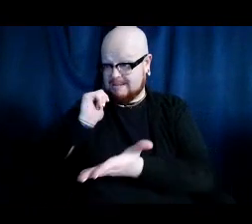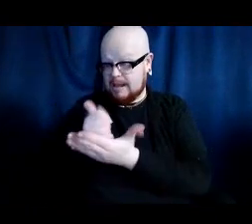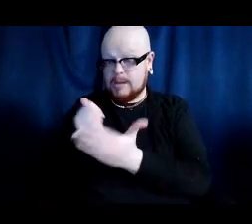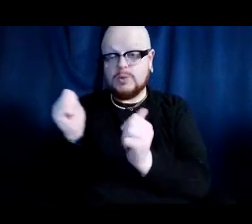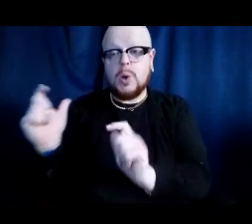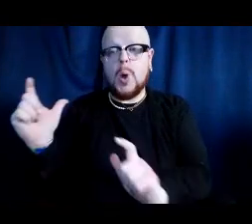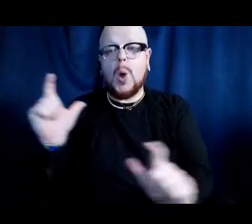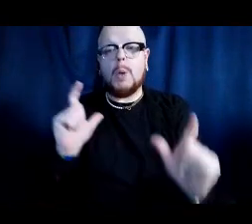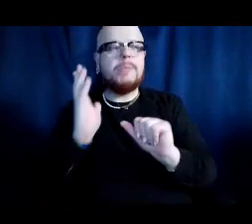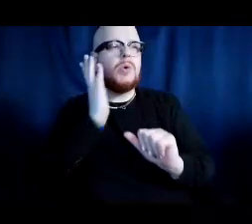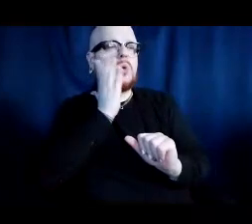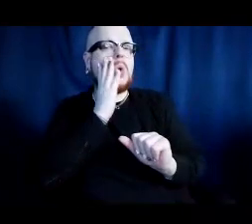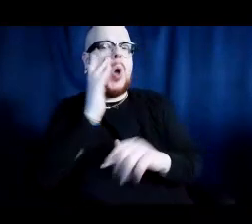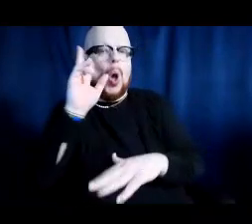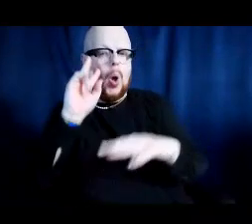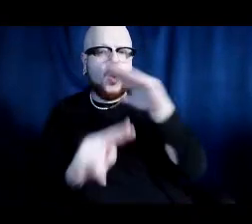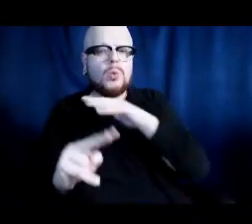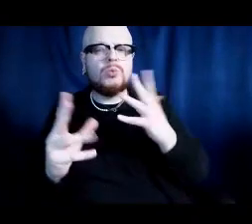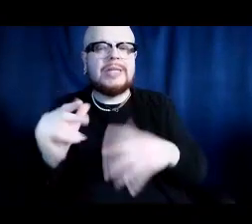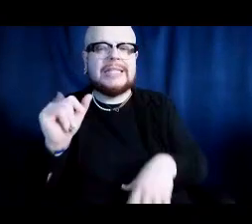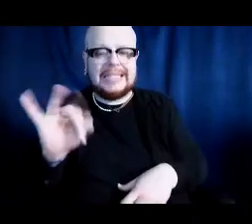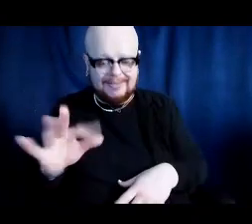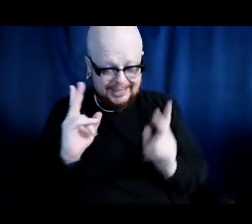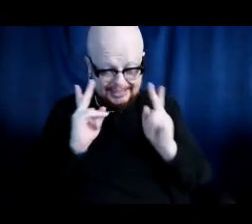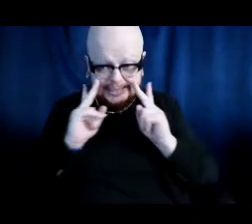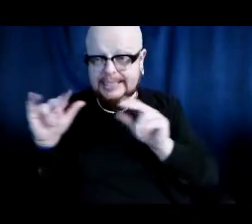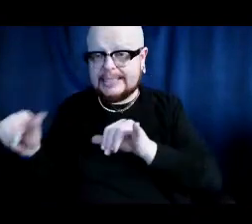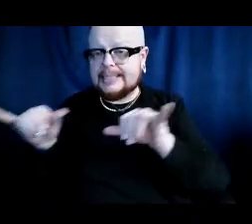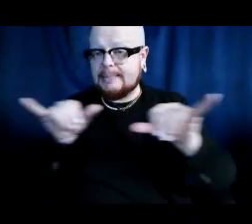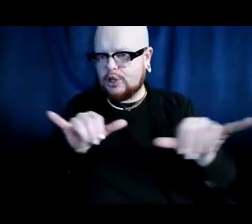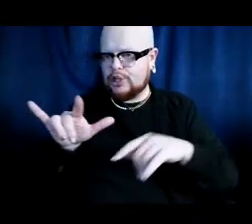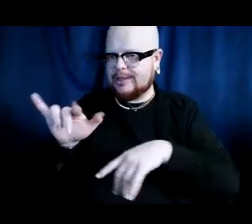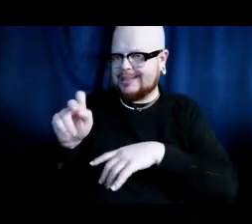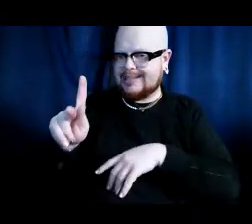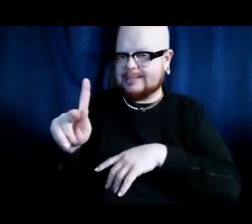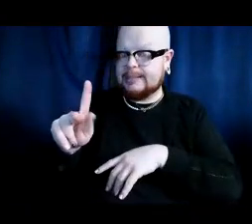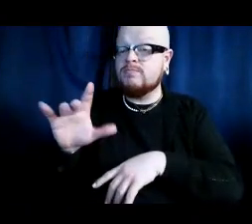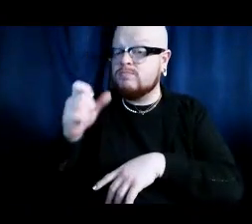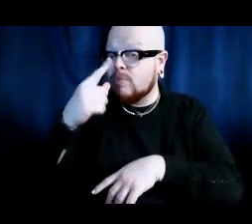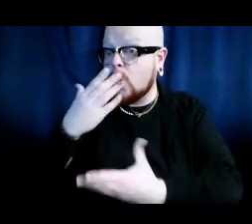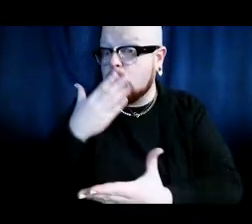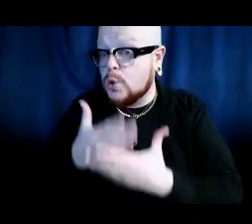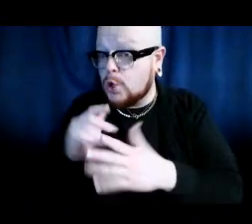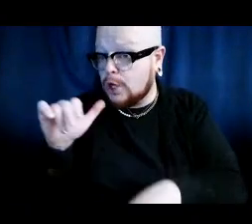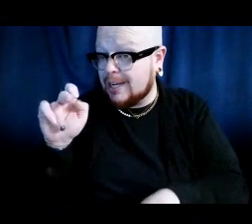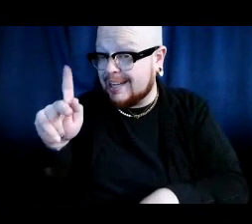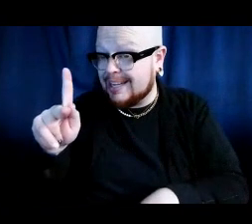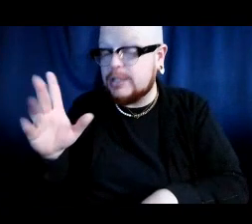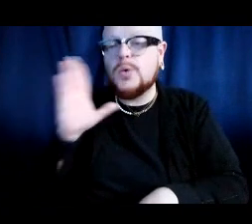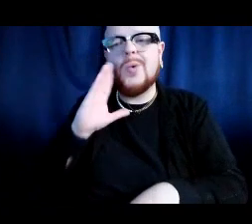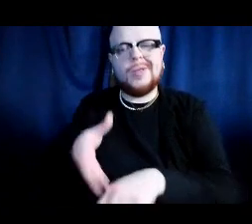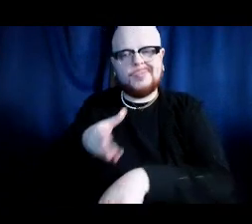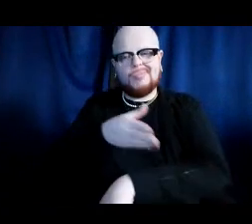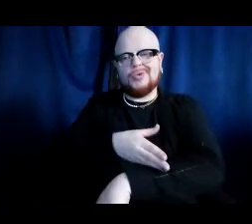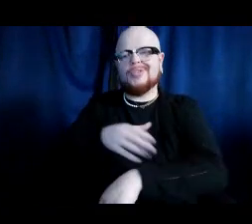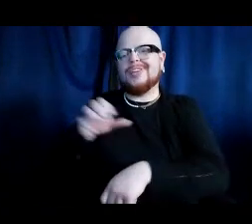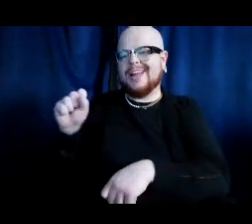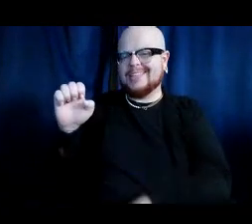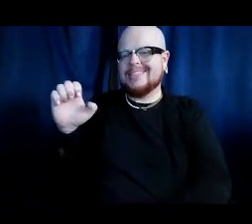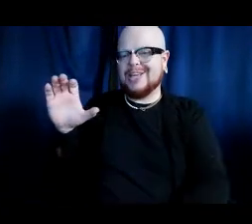links. And good descriptive links improve SEO. Search engines use link text to understand